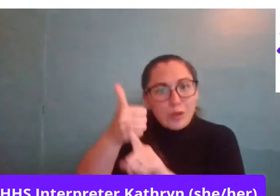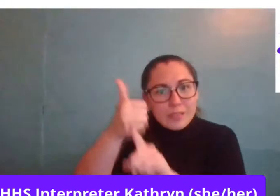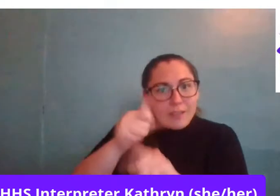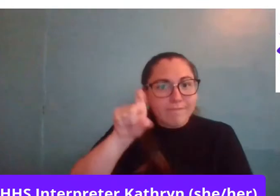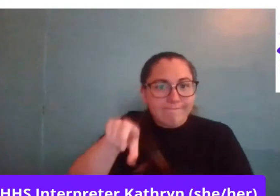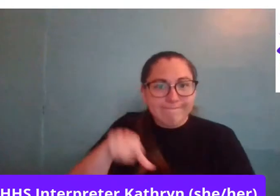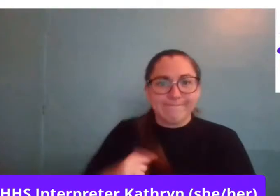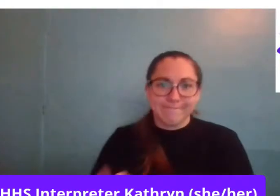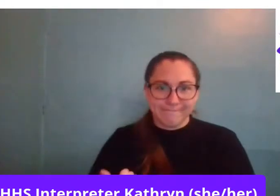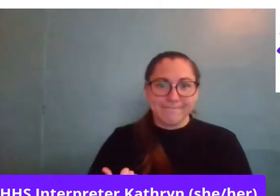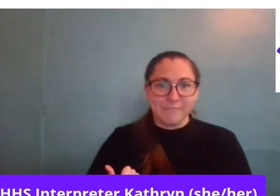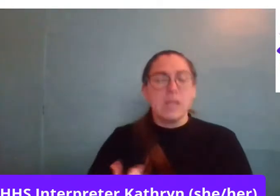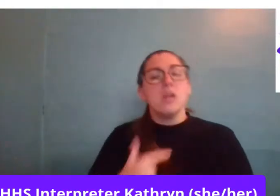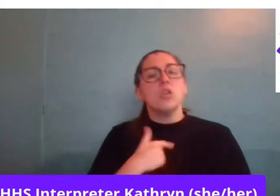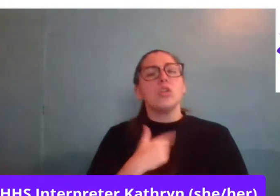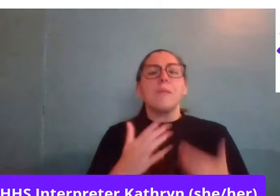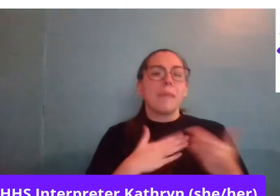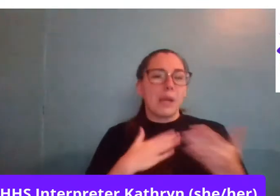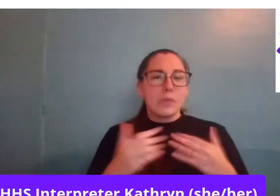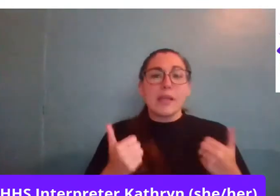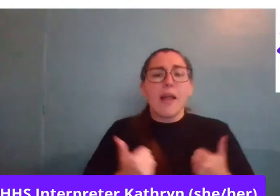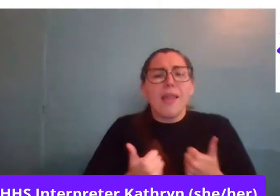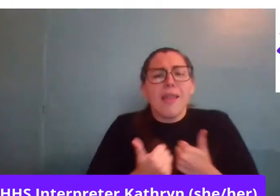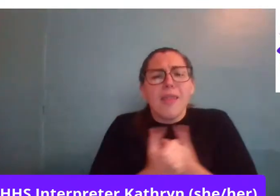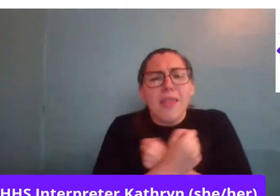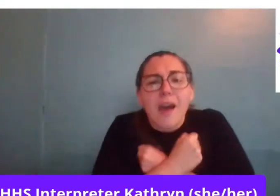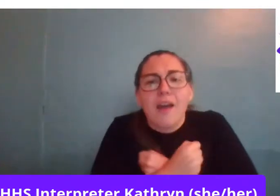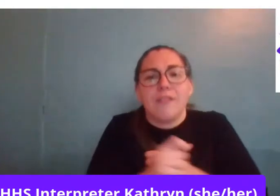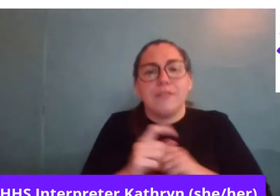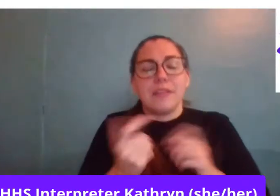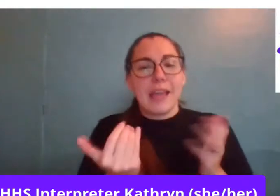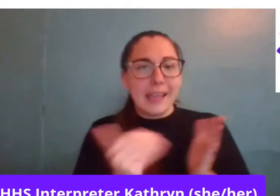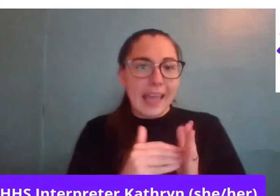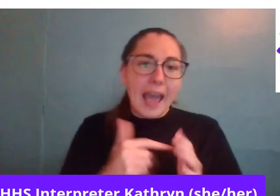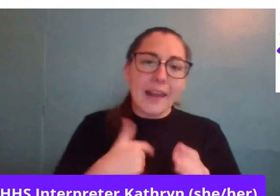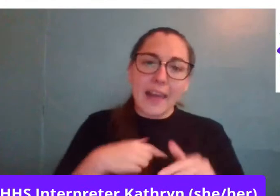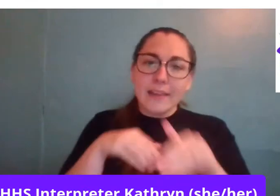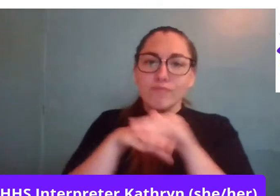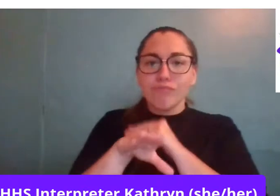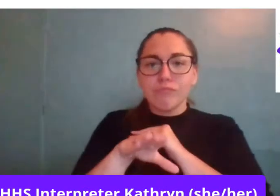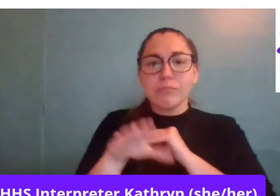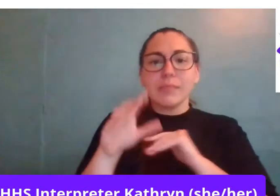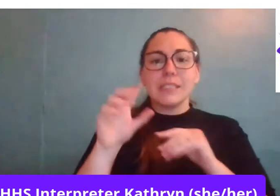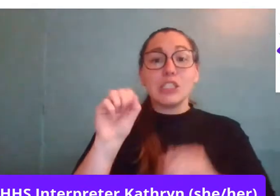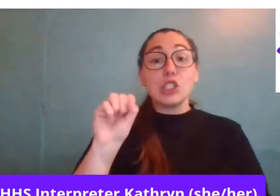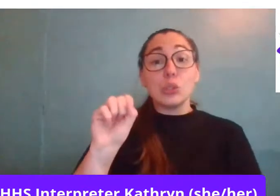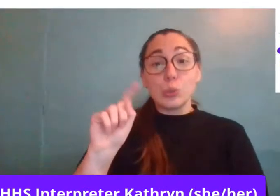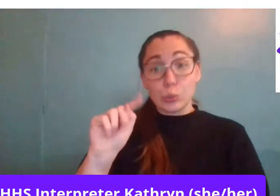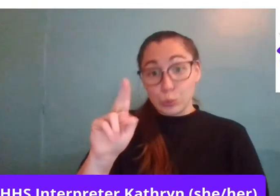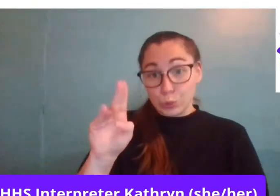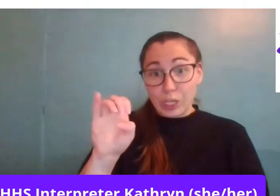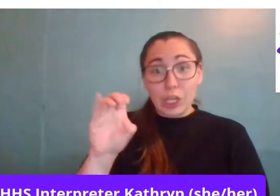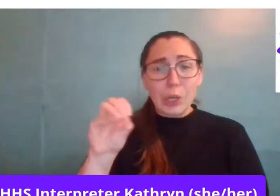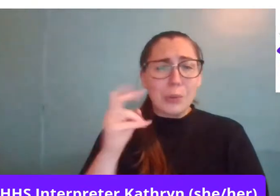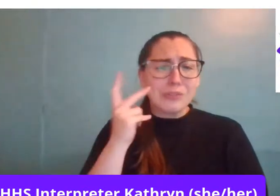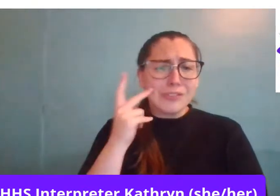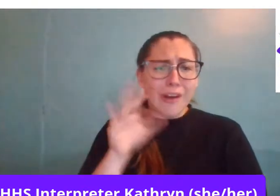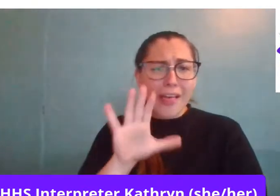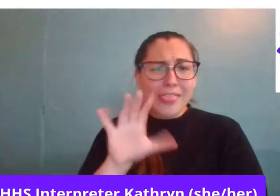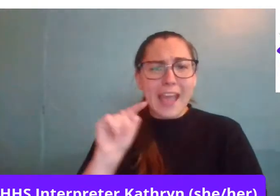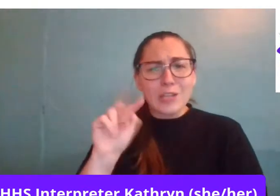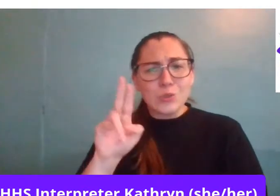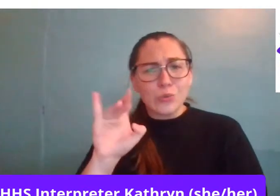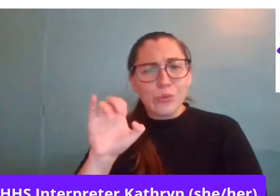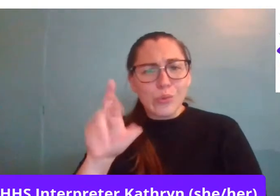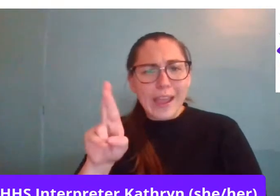I just loved, again, when I came into the studio, seeing that trailer and again, just